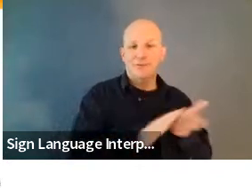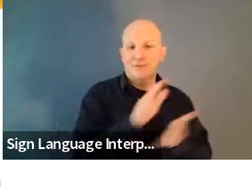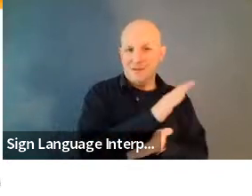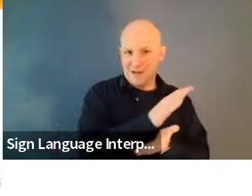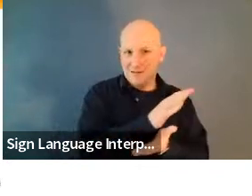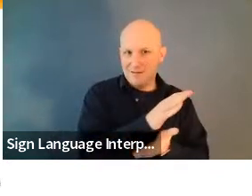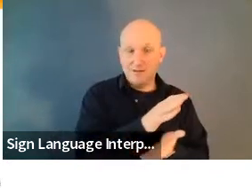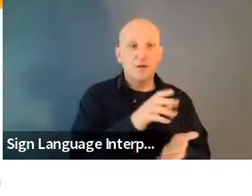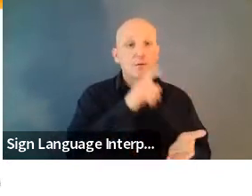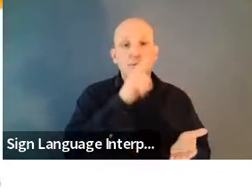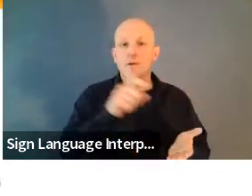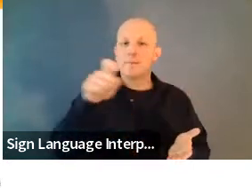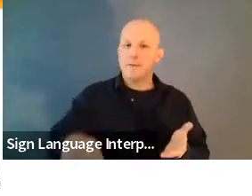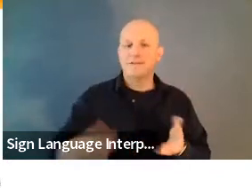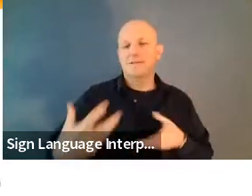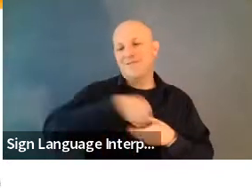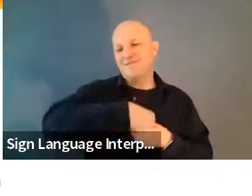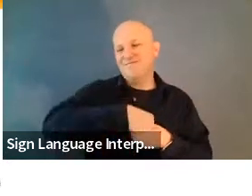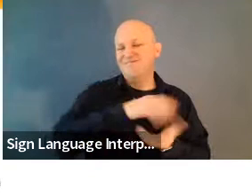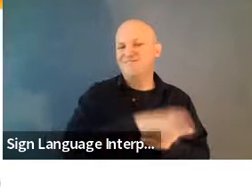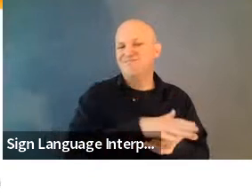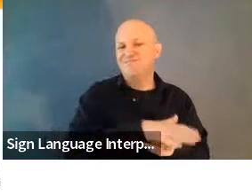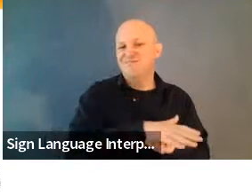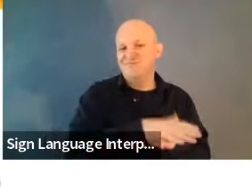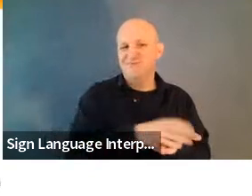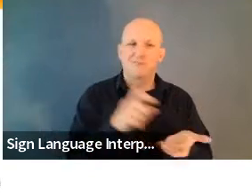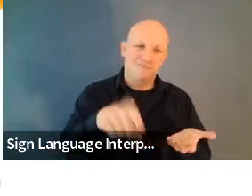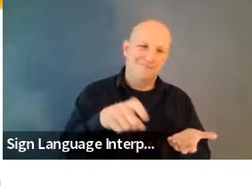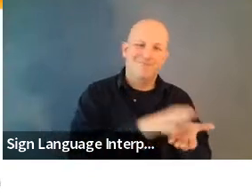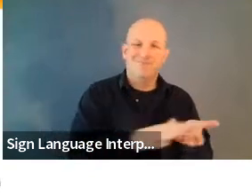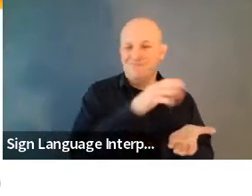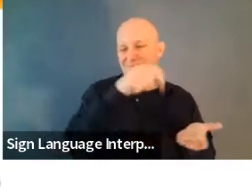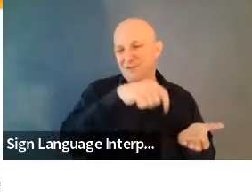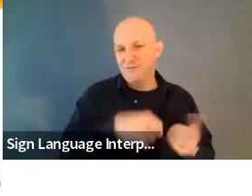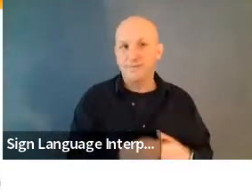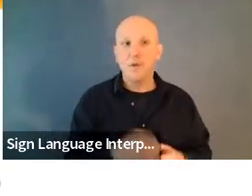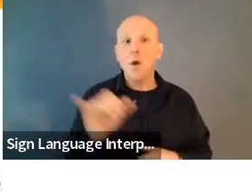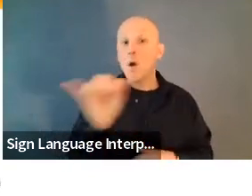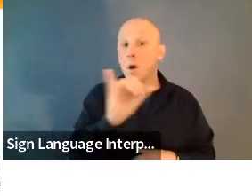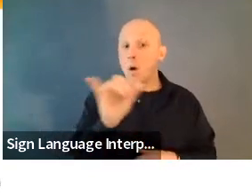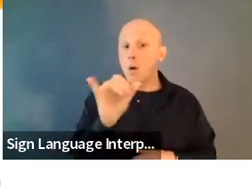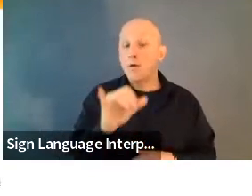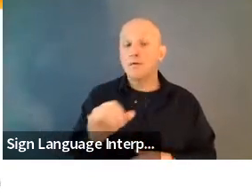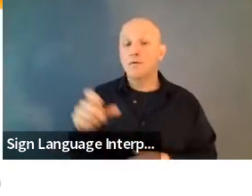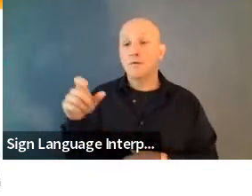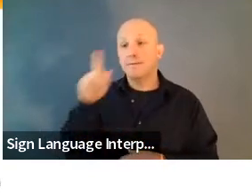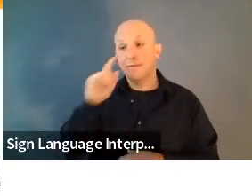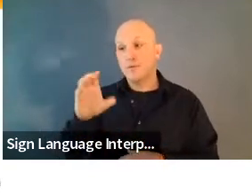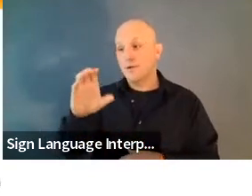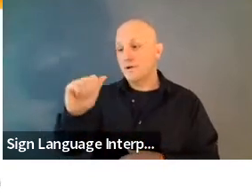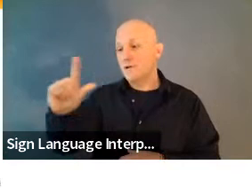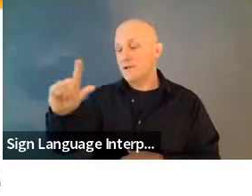must attend Fresno City College. Additionally, to be eligible to petition for the Cal Law Scholar Certificate, students